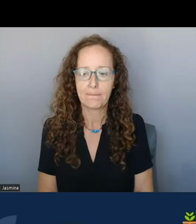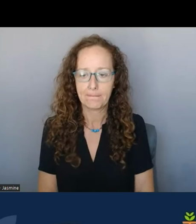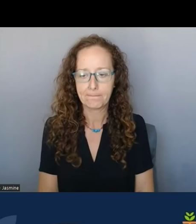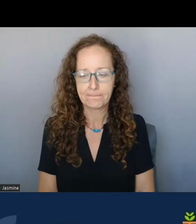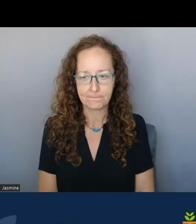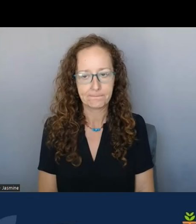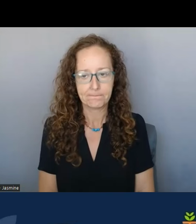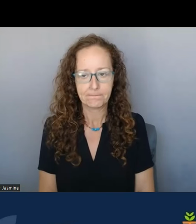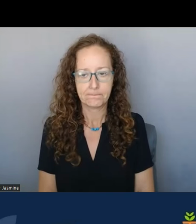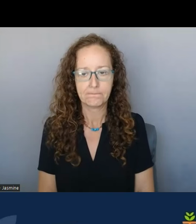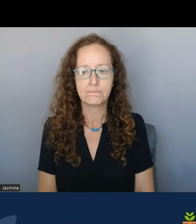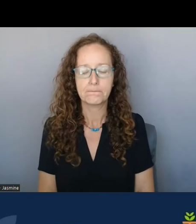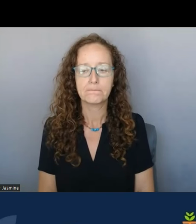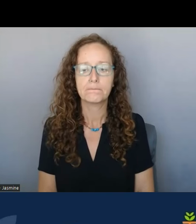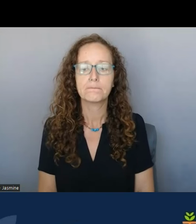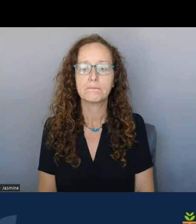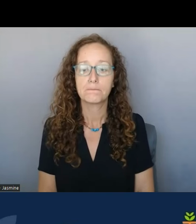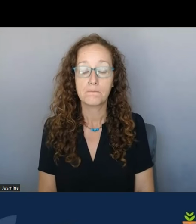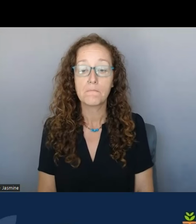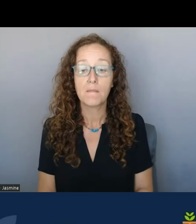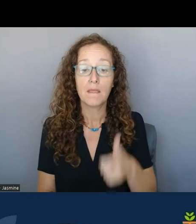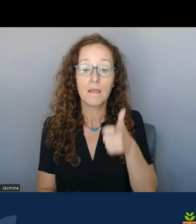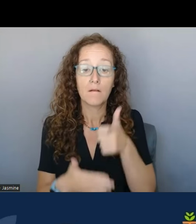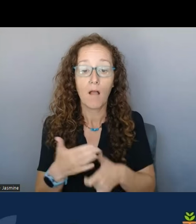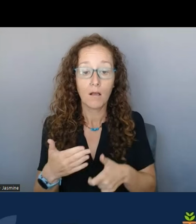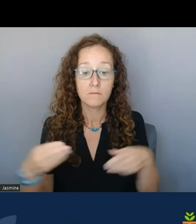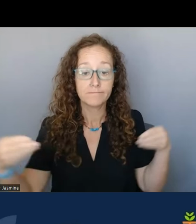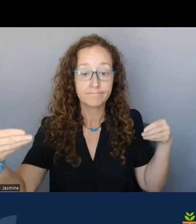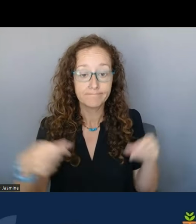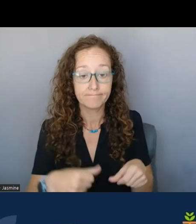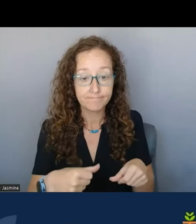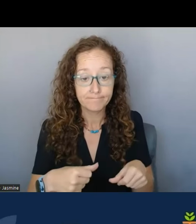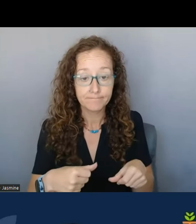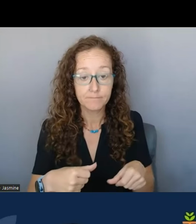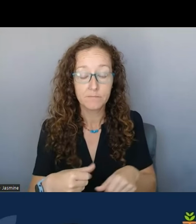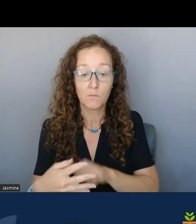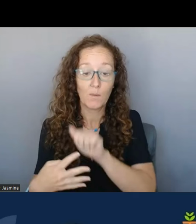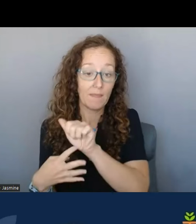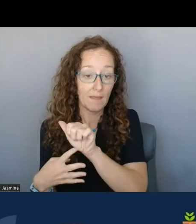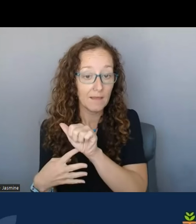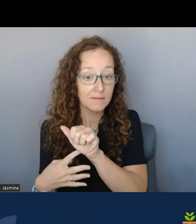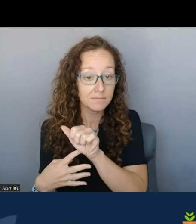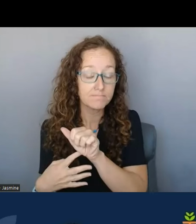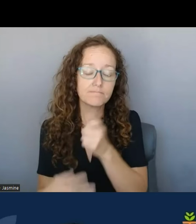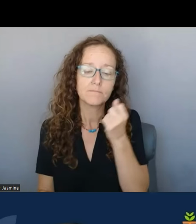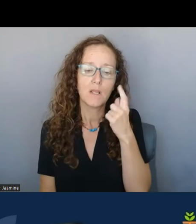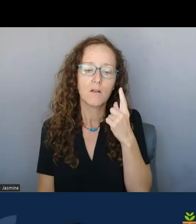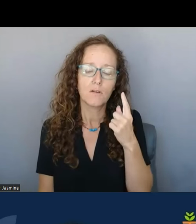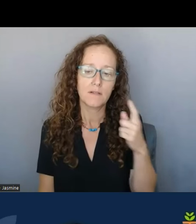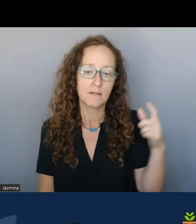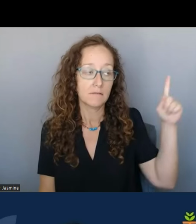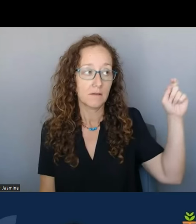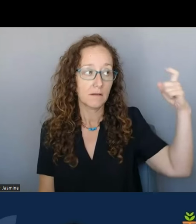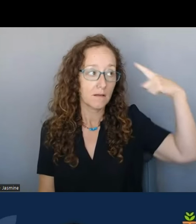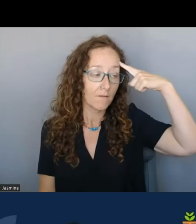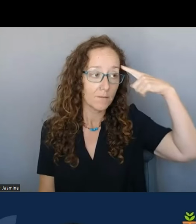So when we look at the cost sharing for Part A, most people on Medicare do not pay a